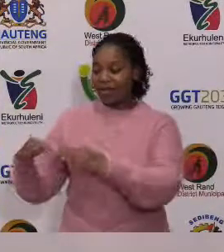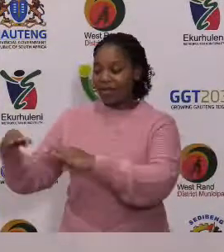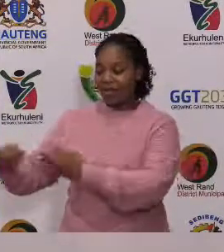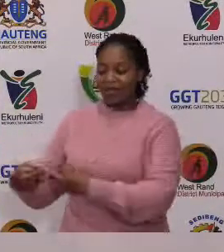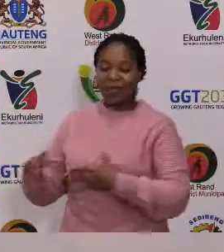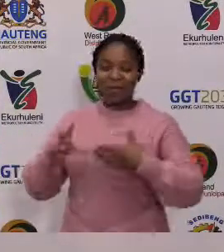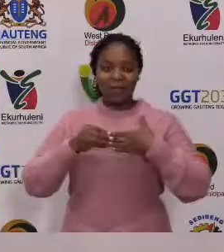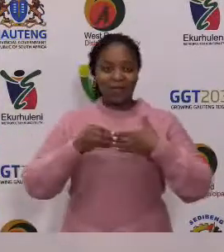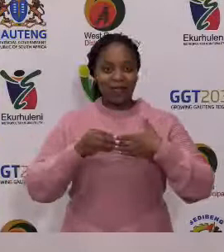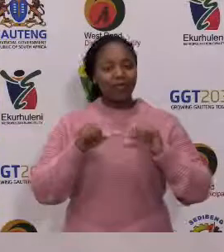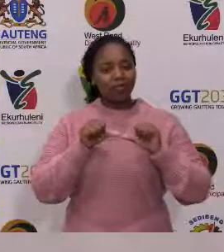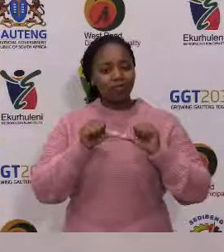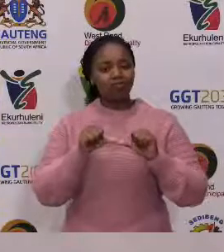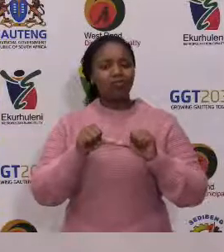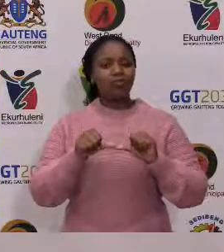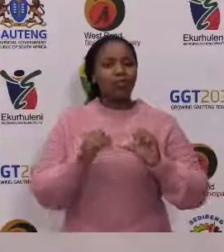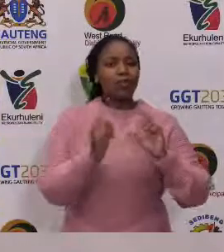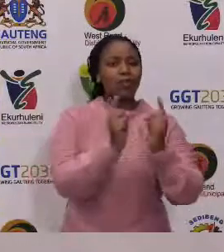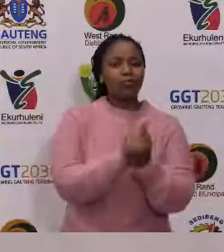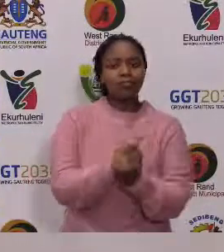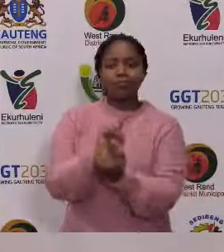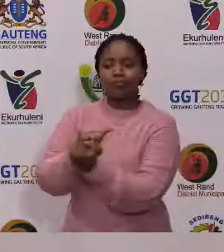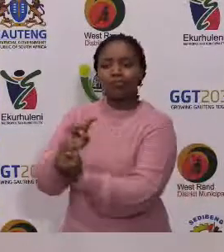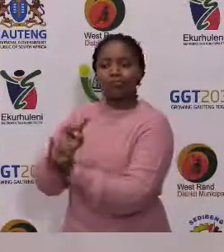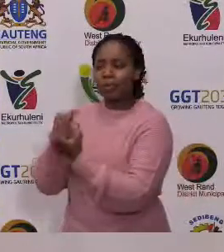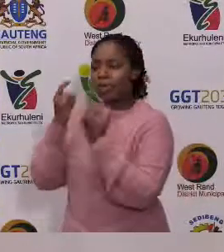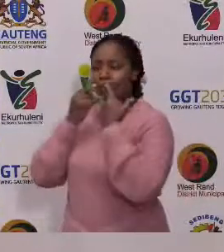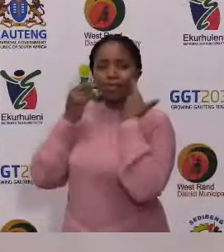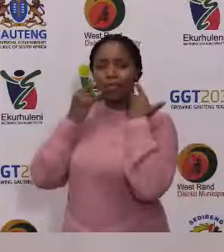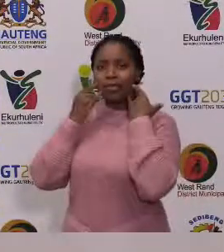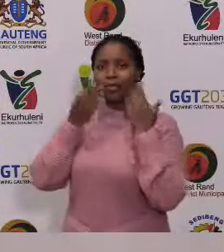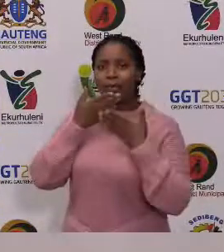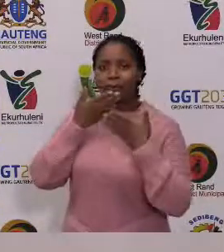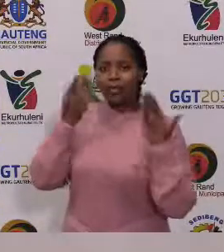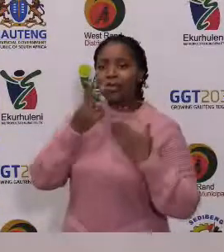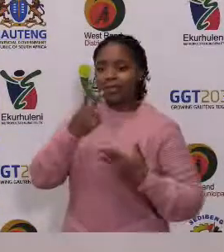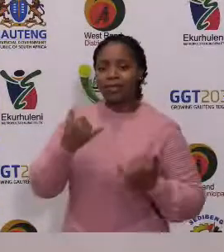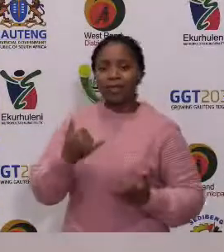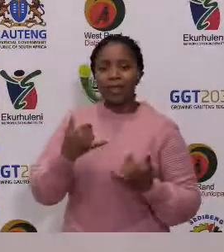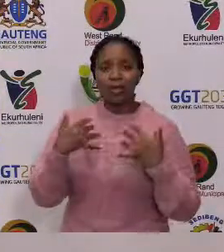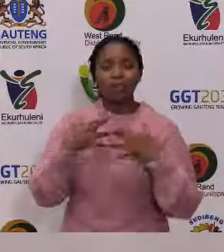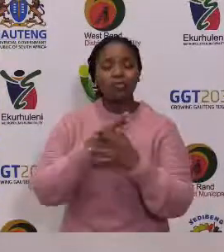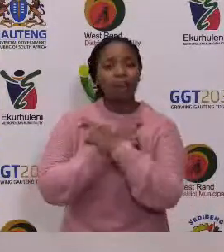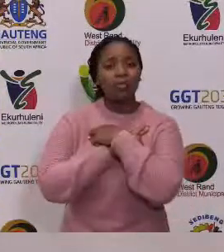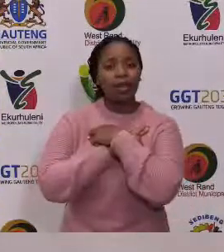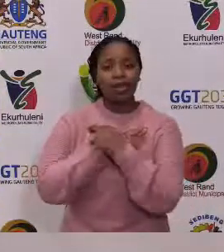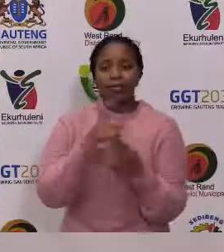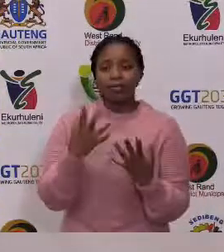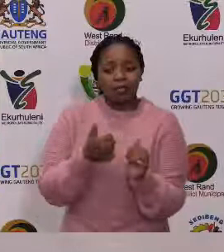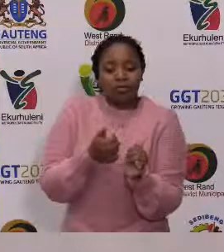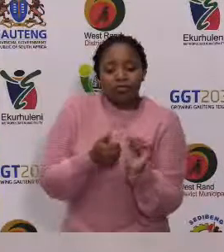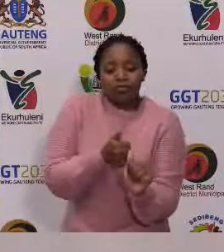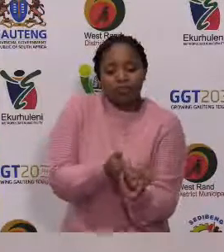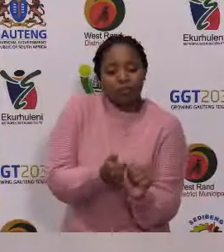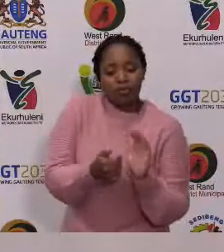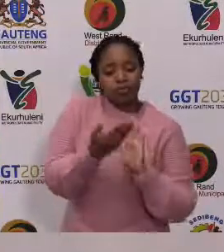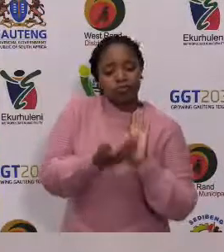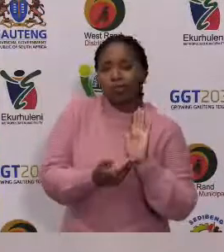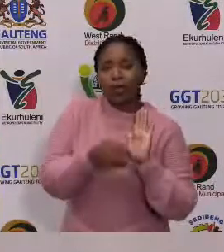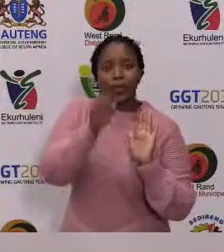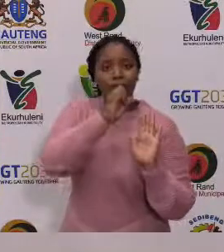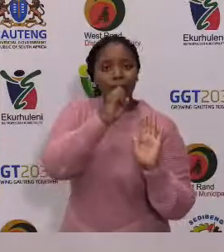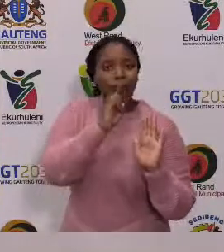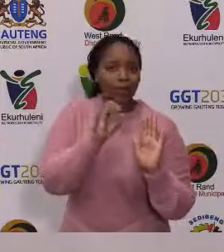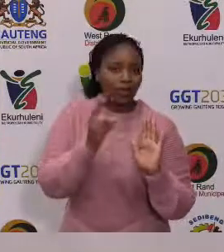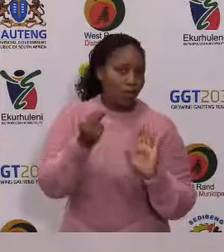cases have been identified. In Sedibeng, there was quite a big cluster identified, for example, in Vereeniging. So all of those are showing us that the numbers